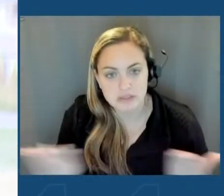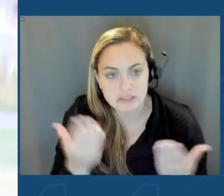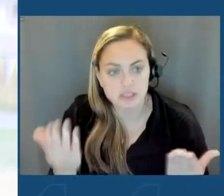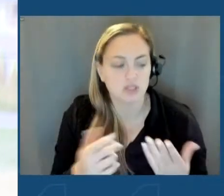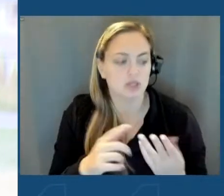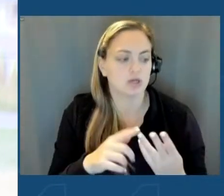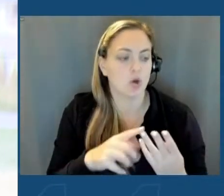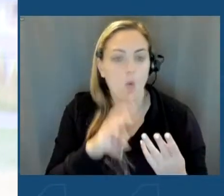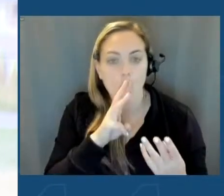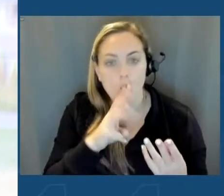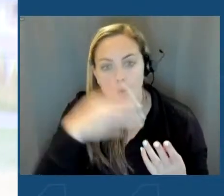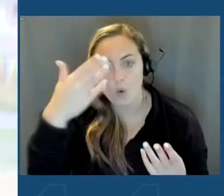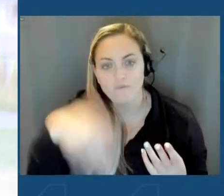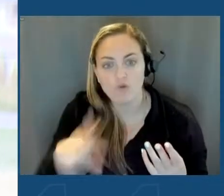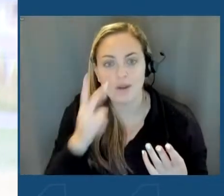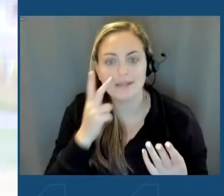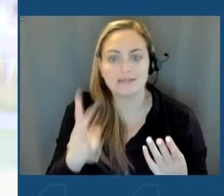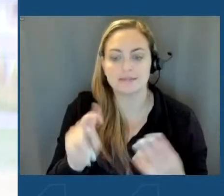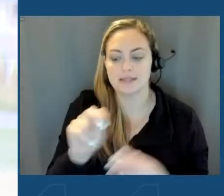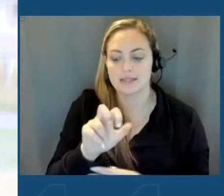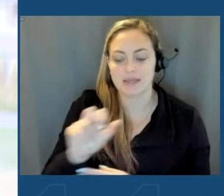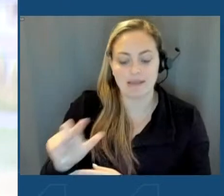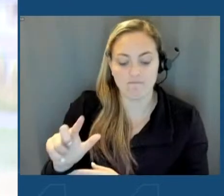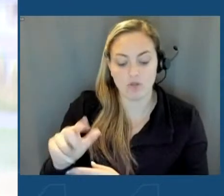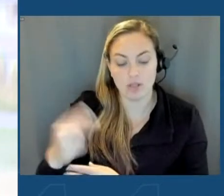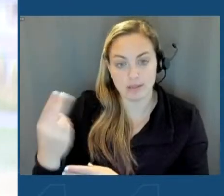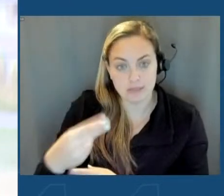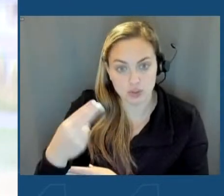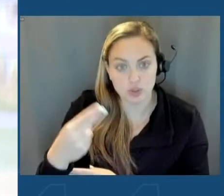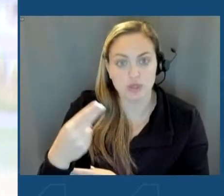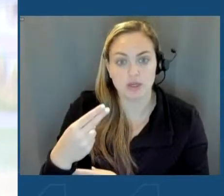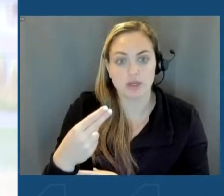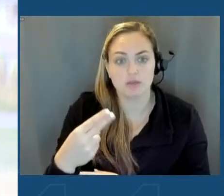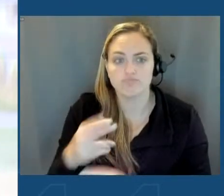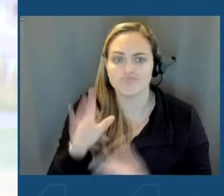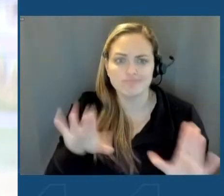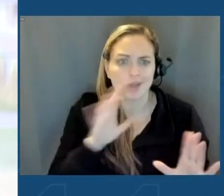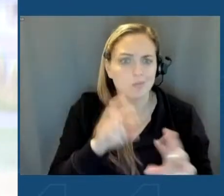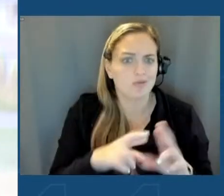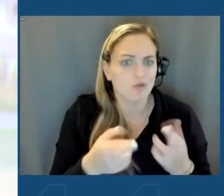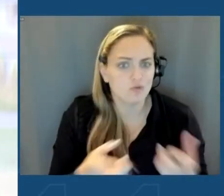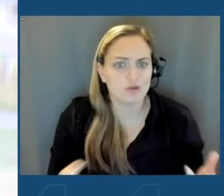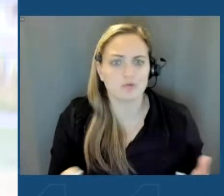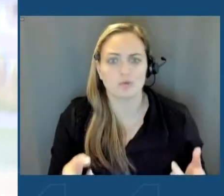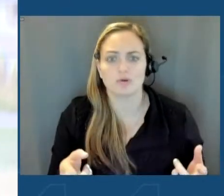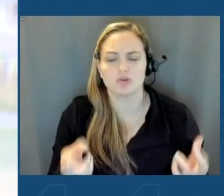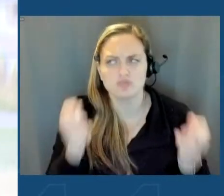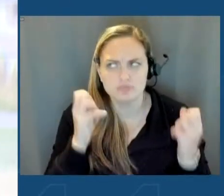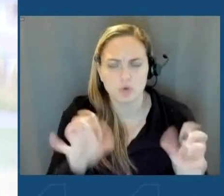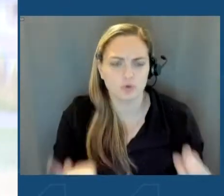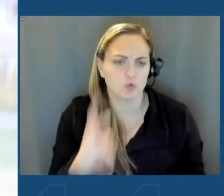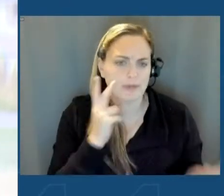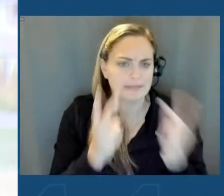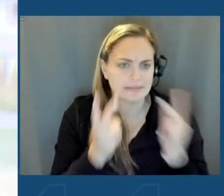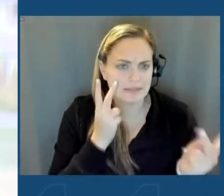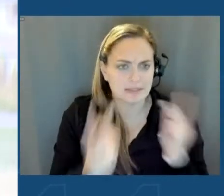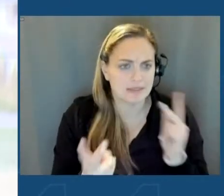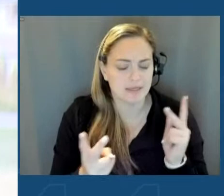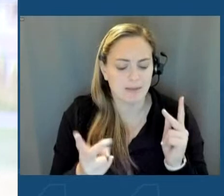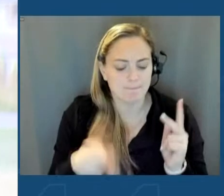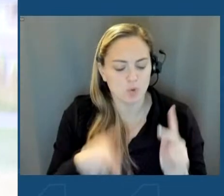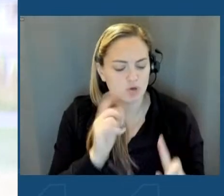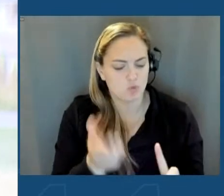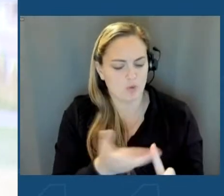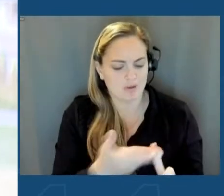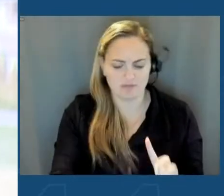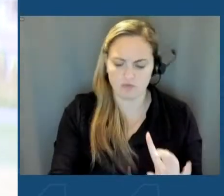our waterfront and see our naval history and our incredible resources there. There's so much they're gonna be able to see, and all we have to do is get them the